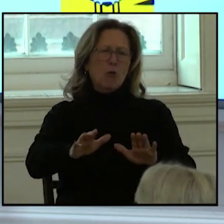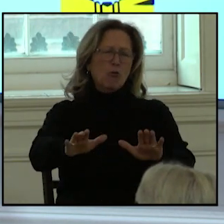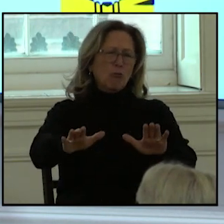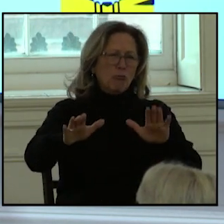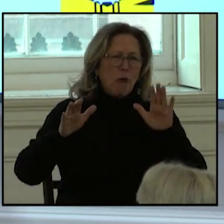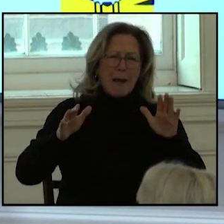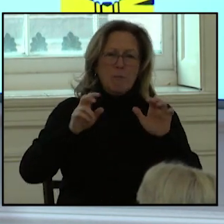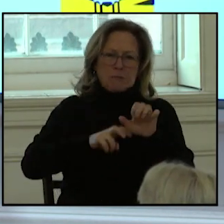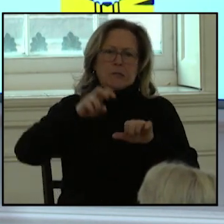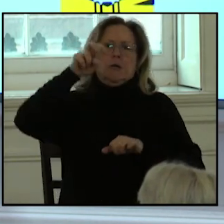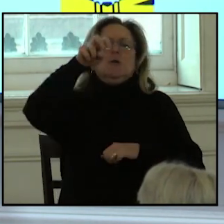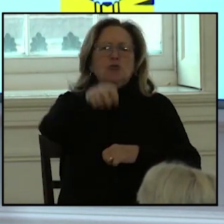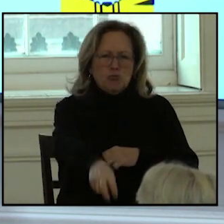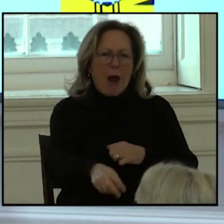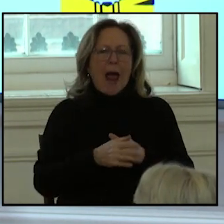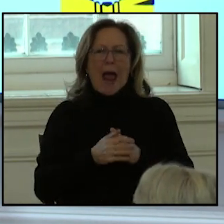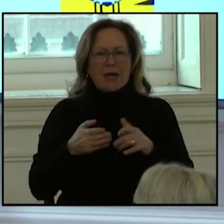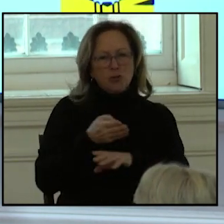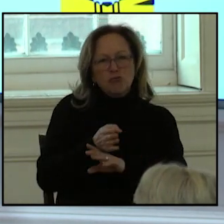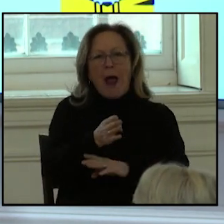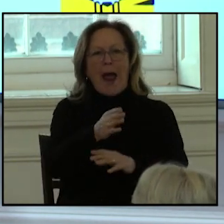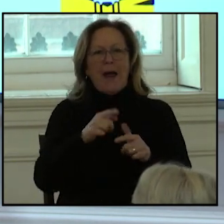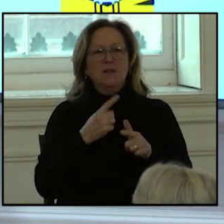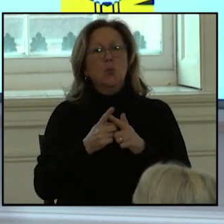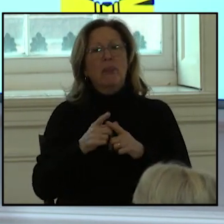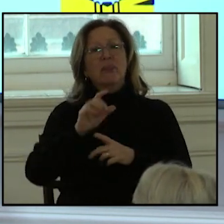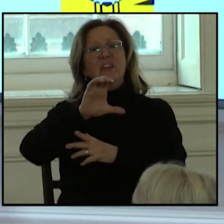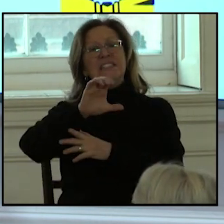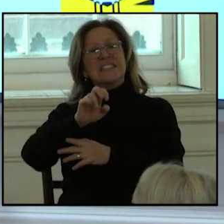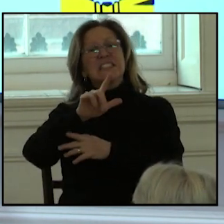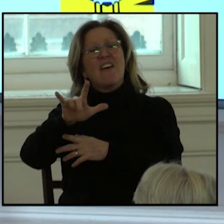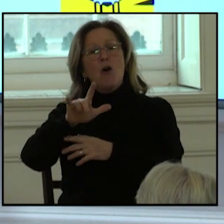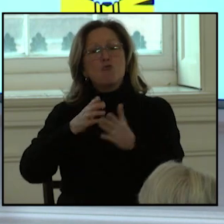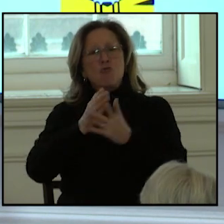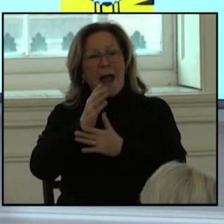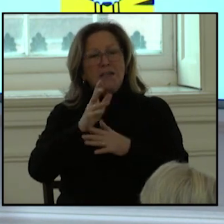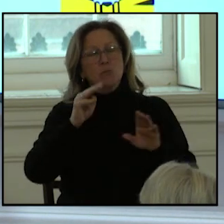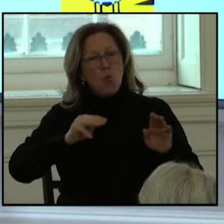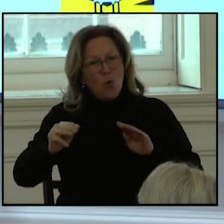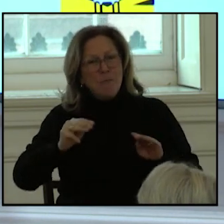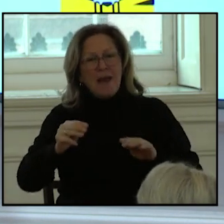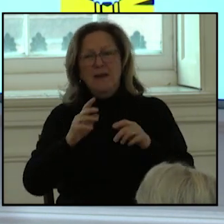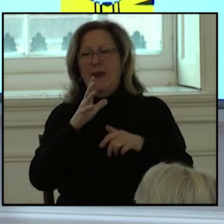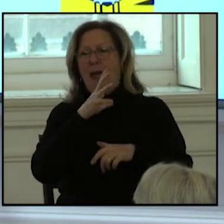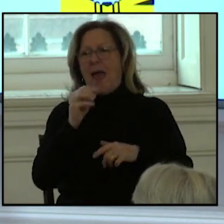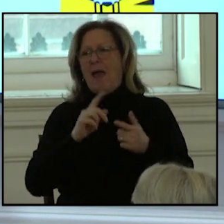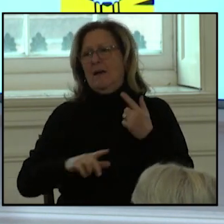incredible legacy in the civil rights movement as a lawyer for the Legal Defense Fund,